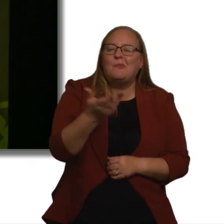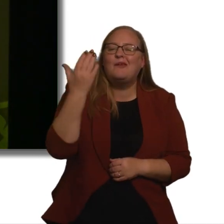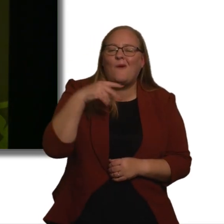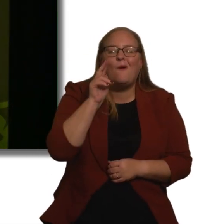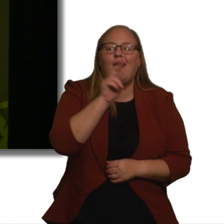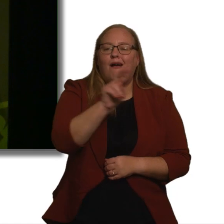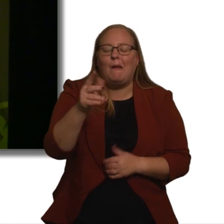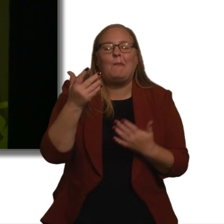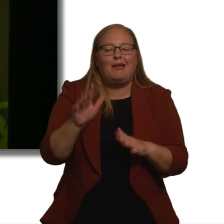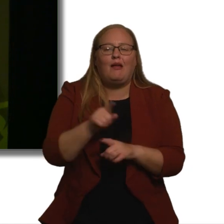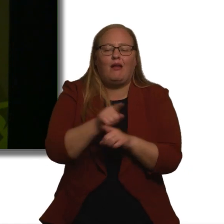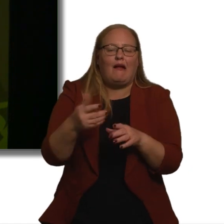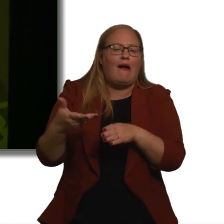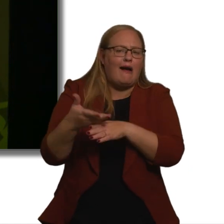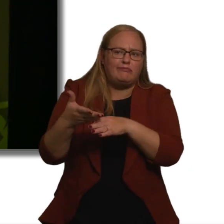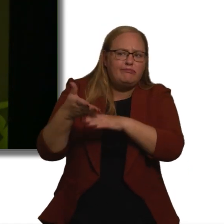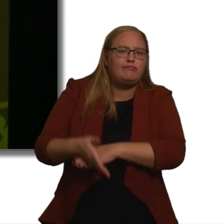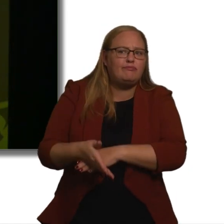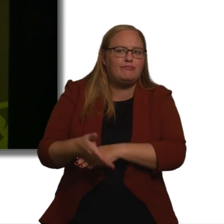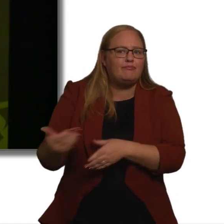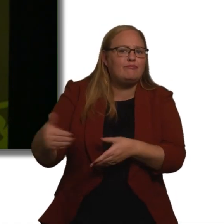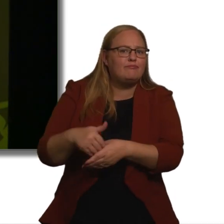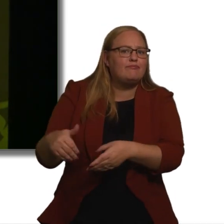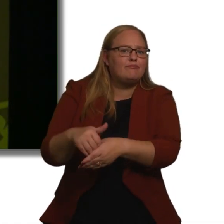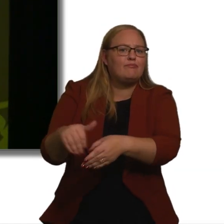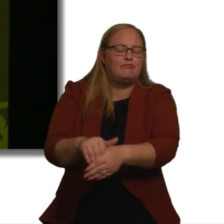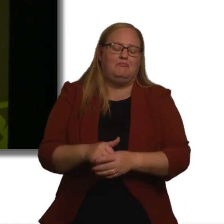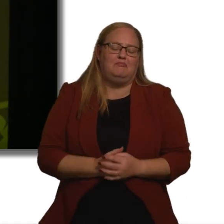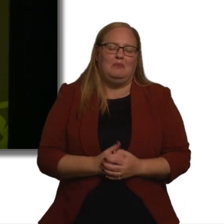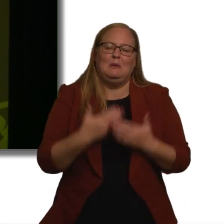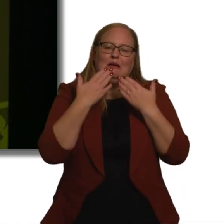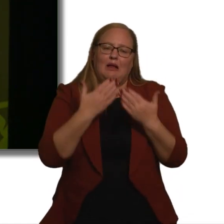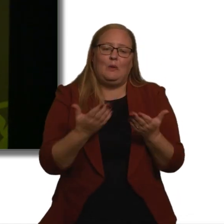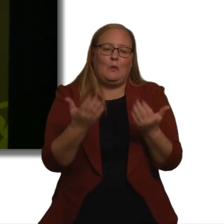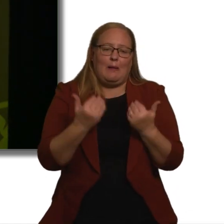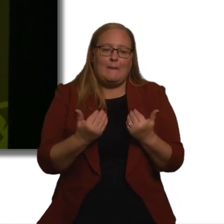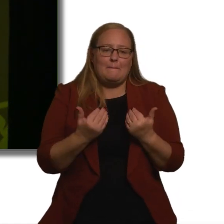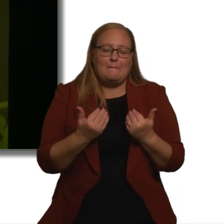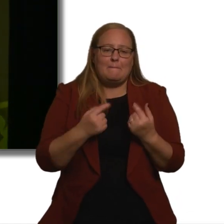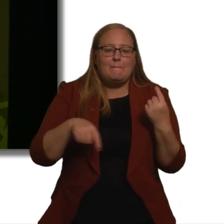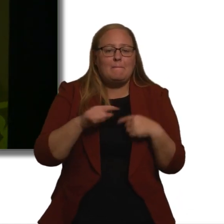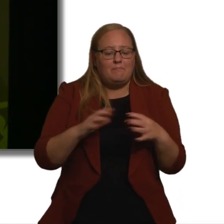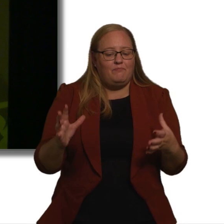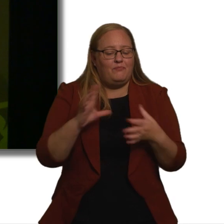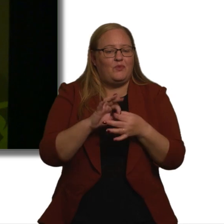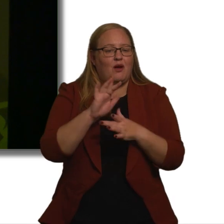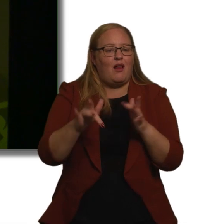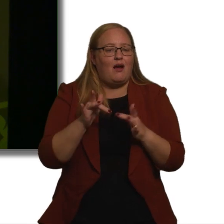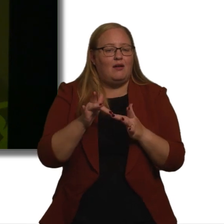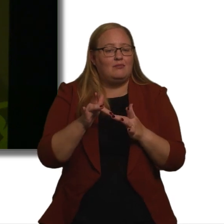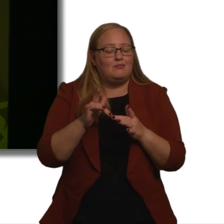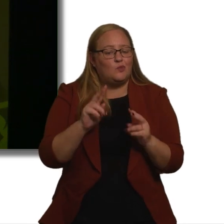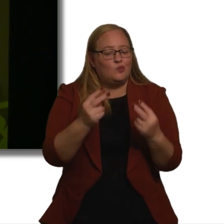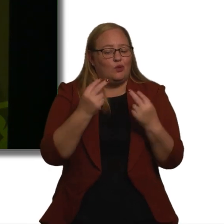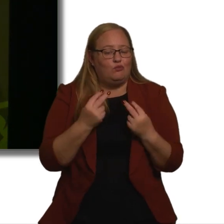most active members at our meeting tonight. Welcome to all of you joining online, to those of you attending our